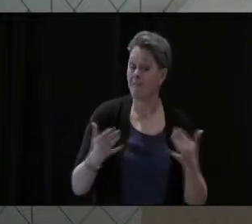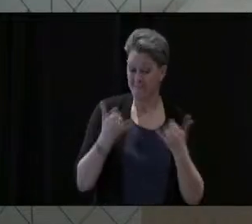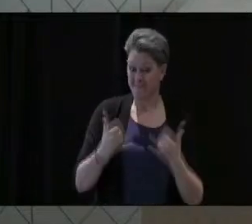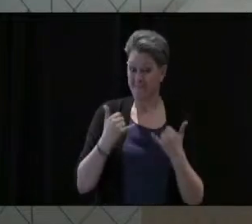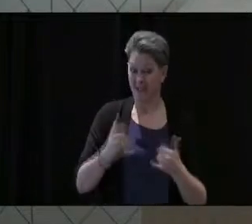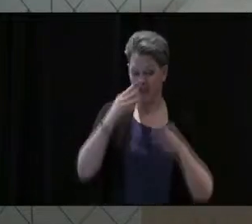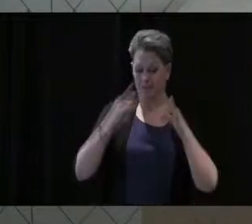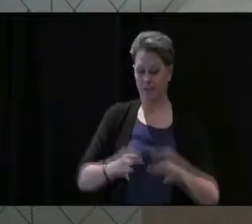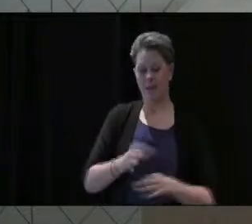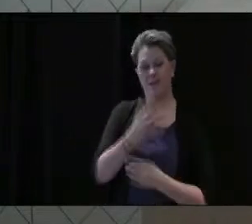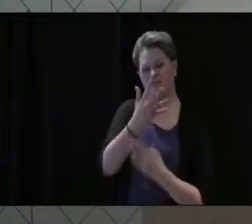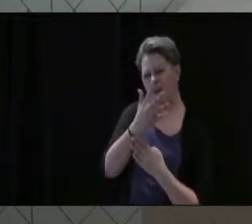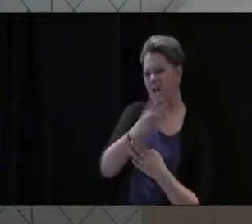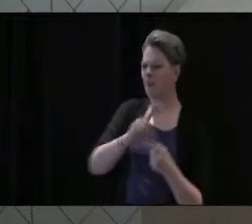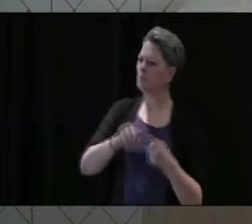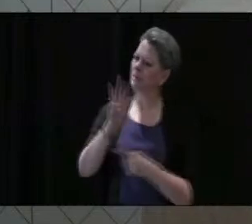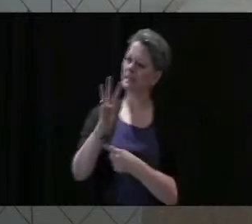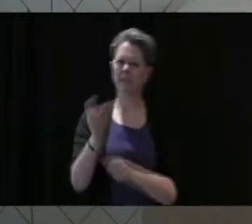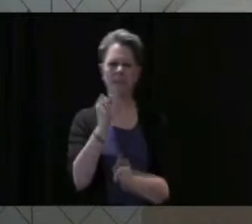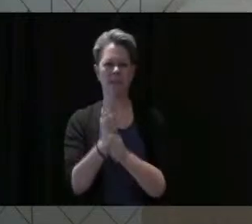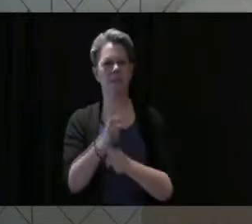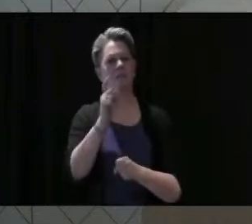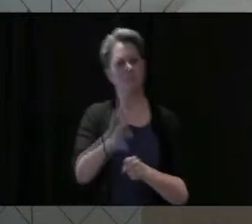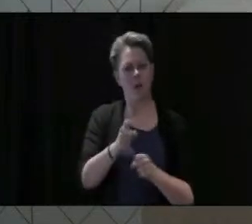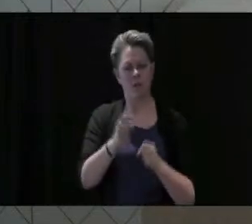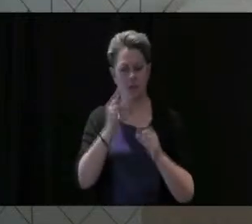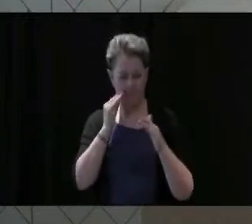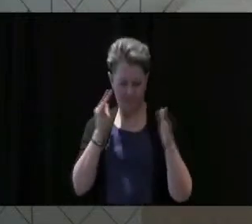5 to 6 years to work toward a balanced budget.